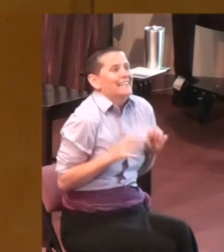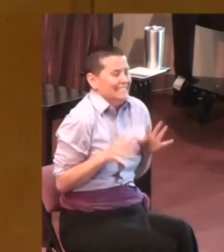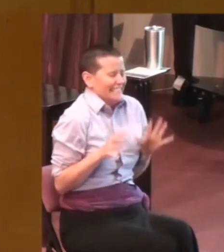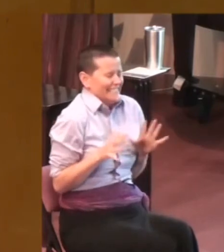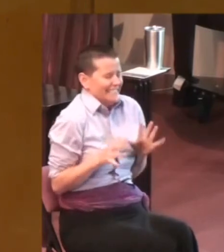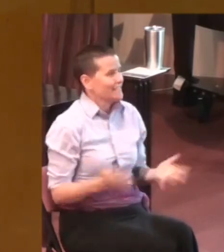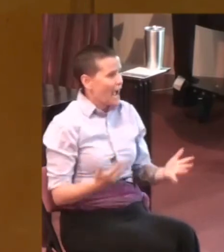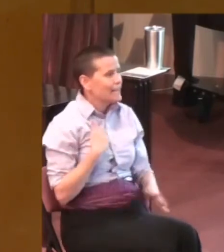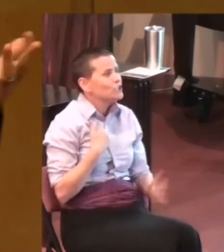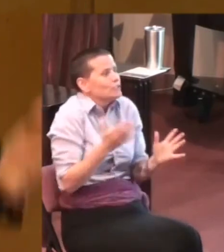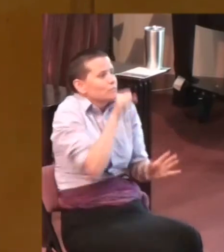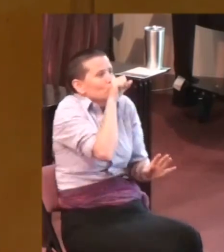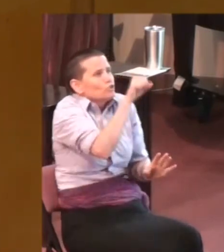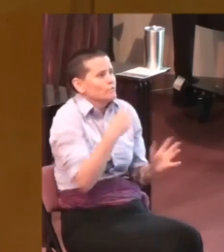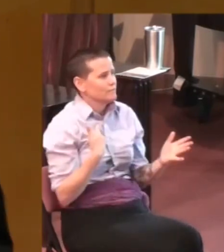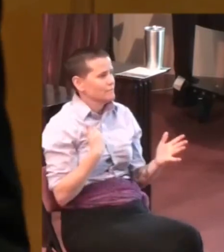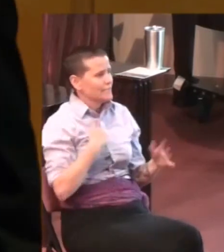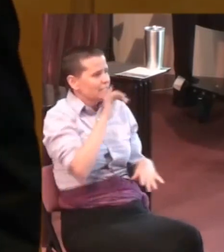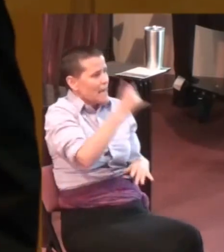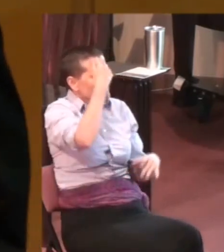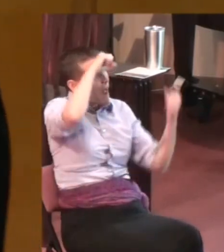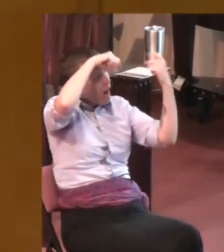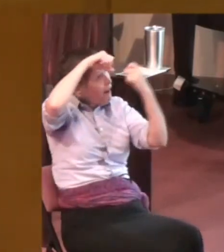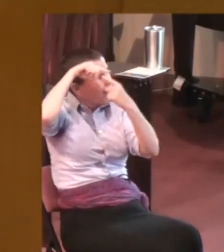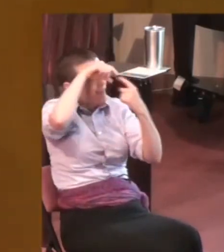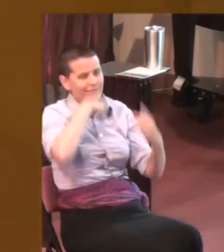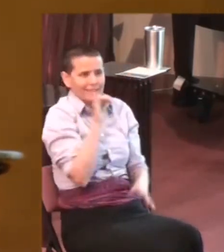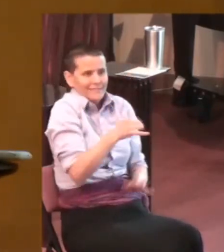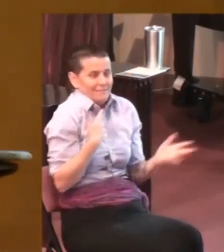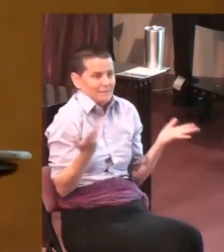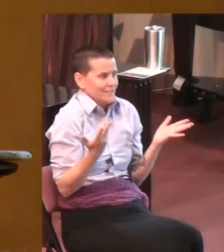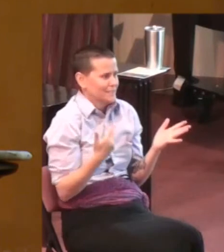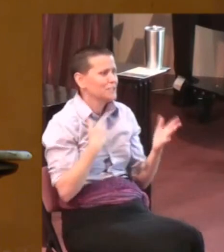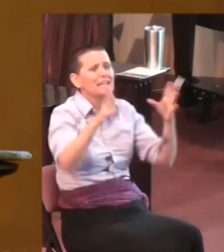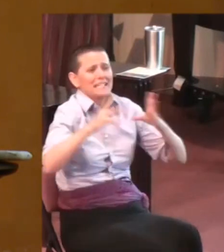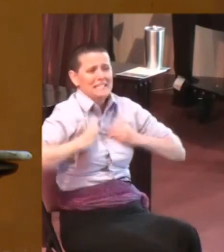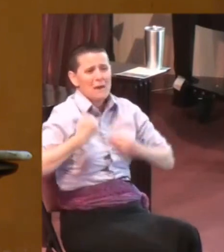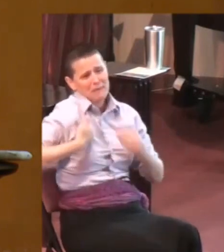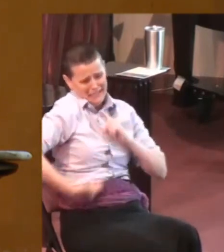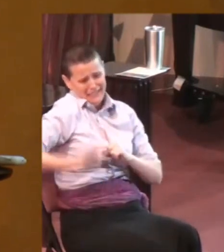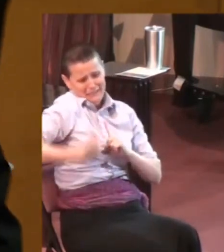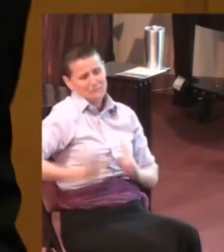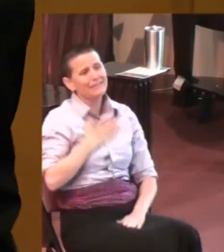God, it's the way I'm wired. I'm sorry. Accept me as I am.